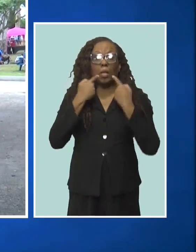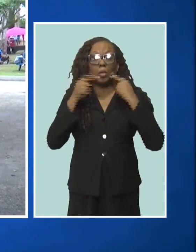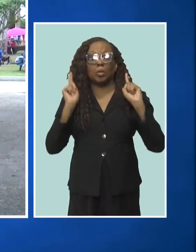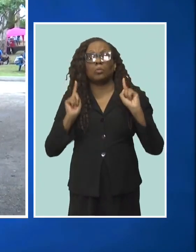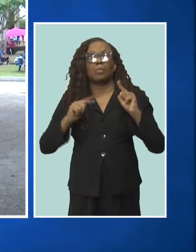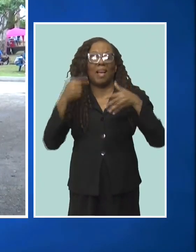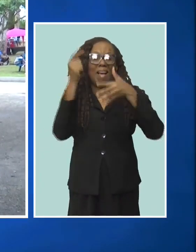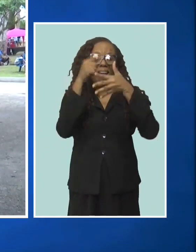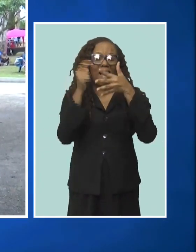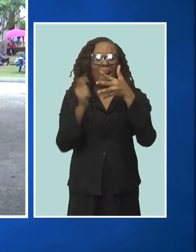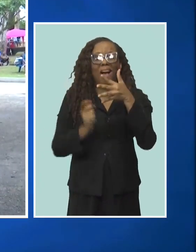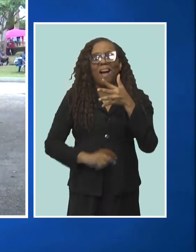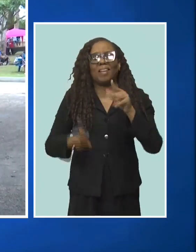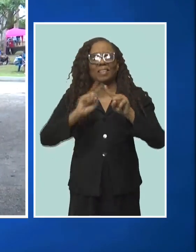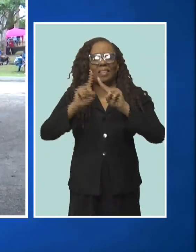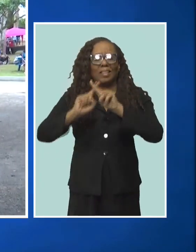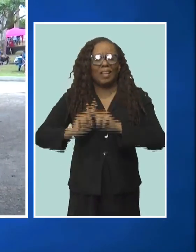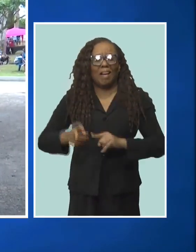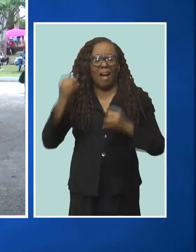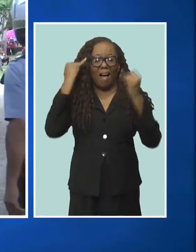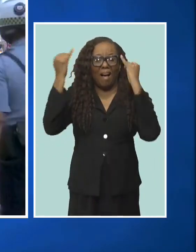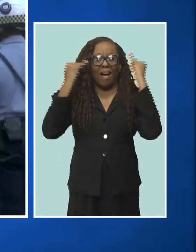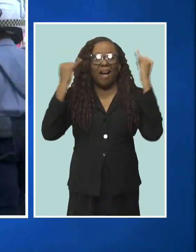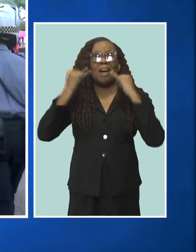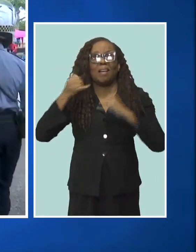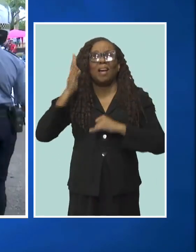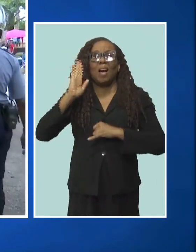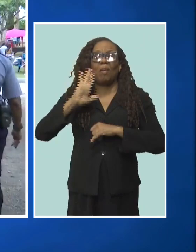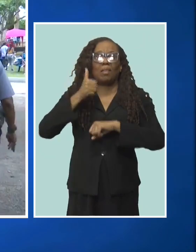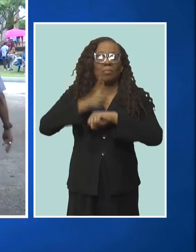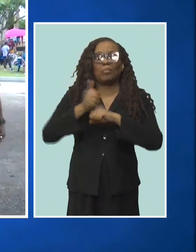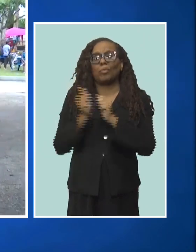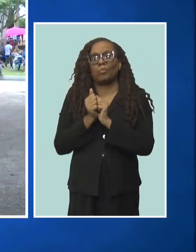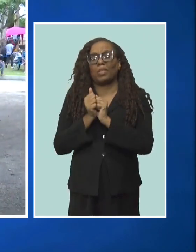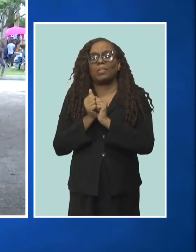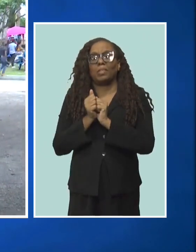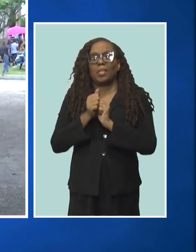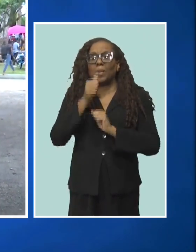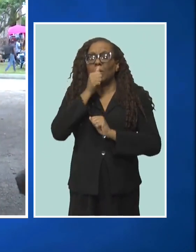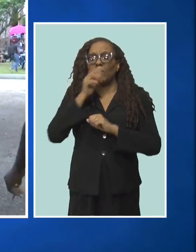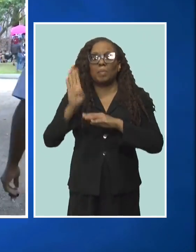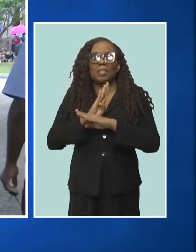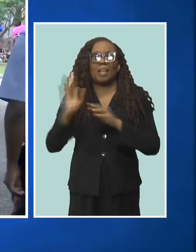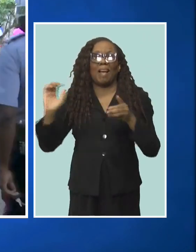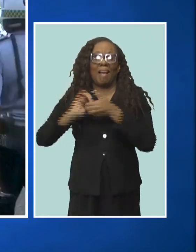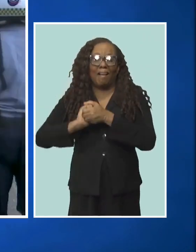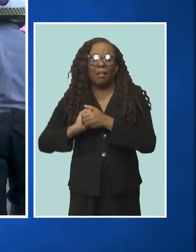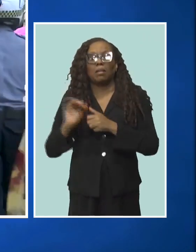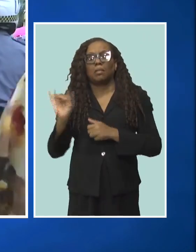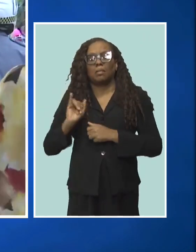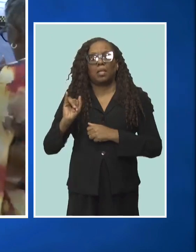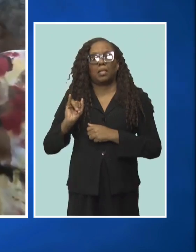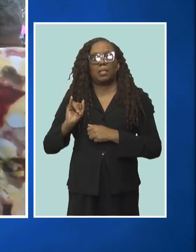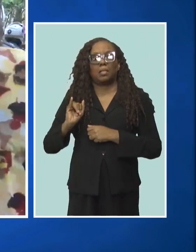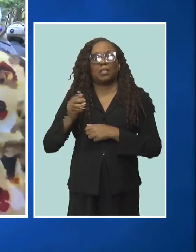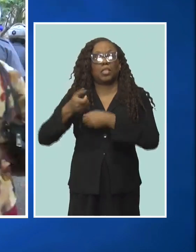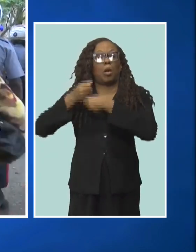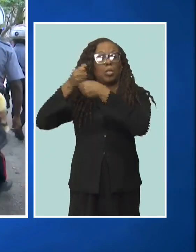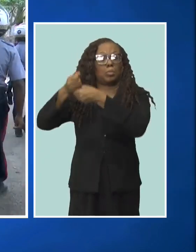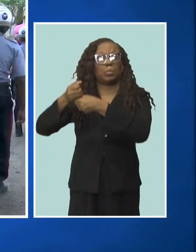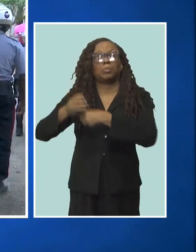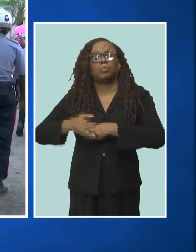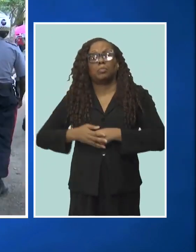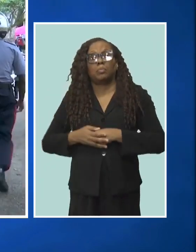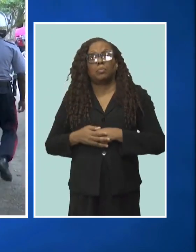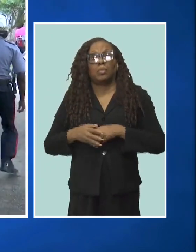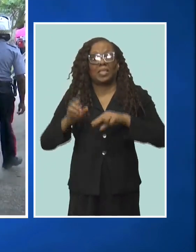number of initiatives that will be undertaken with the private sector. We're talking things like scholarships as well,